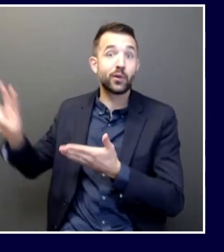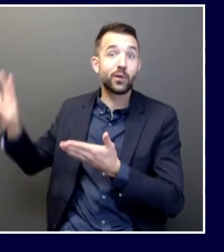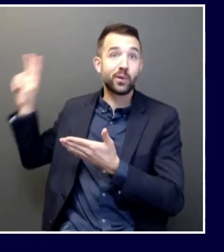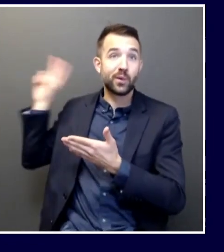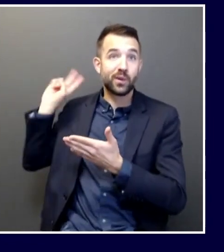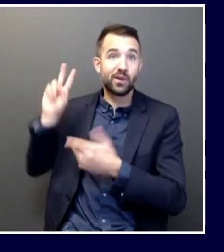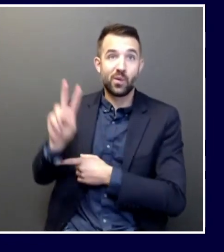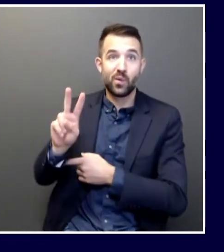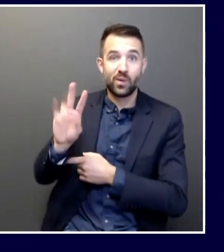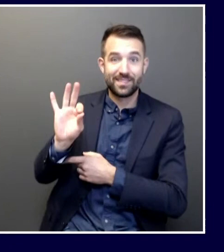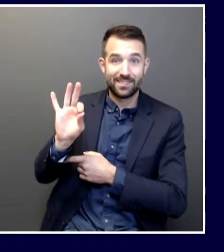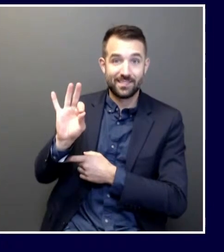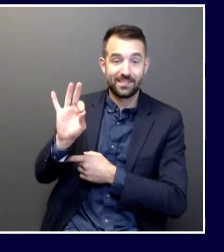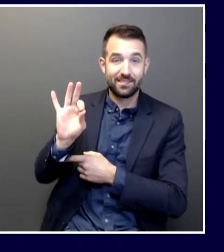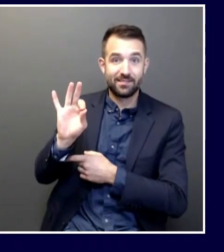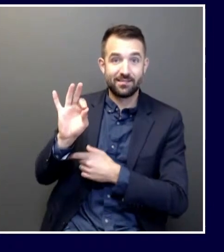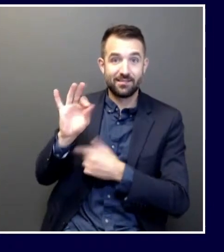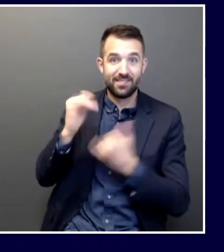ventilators.